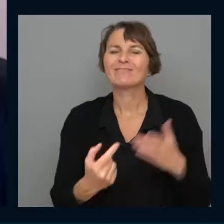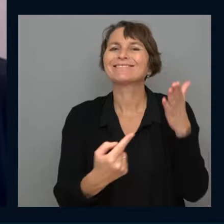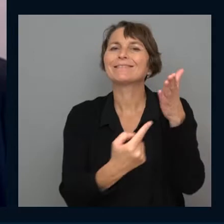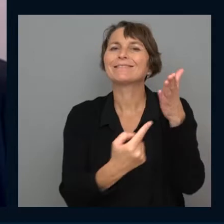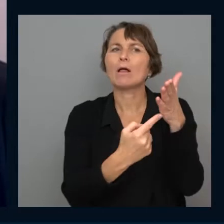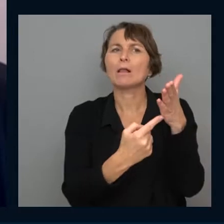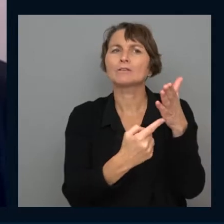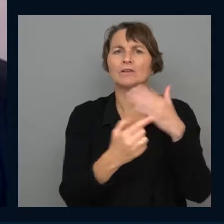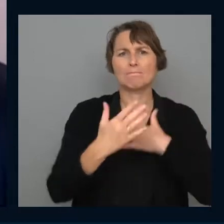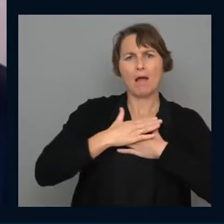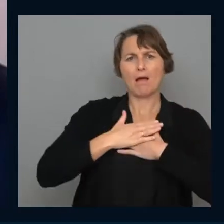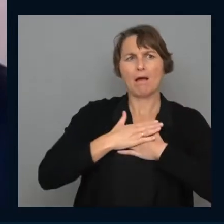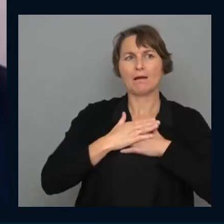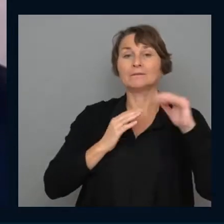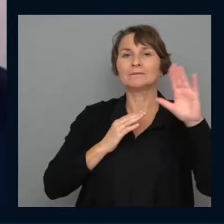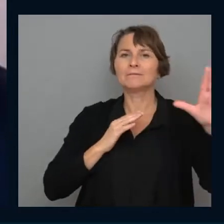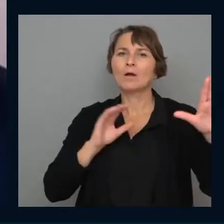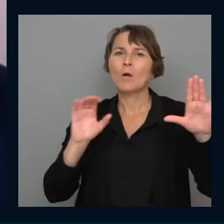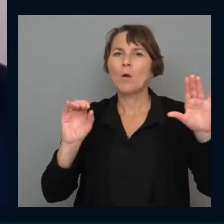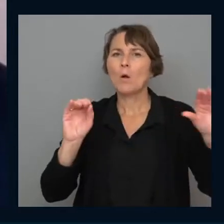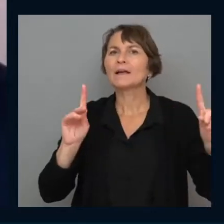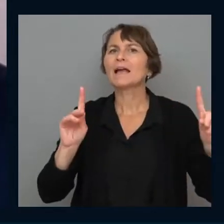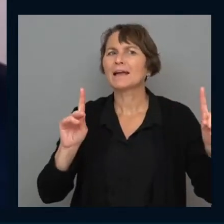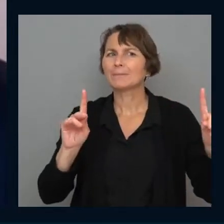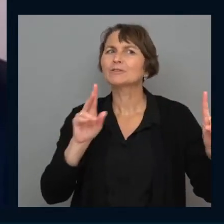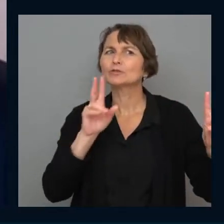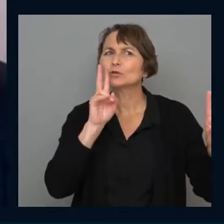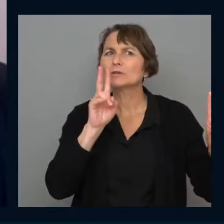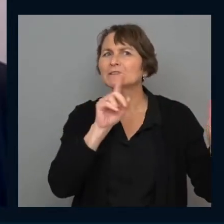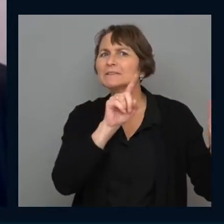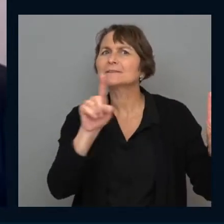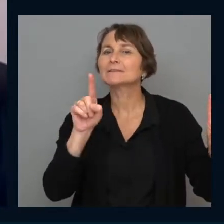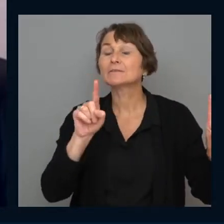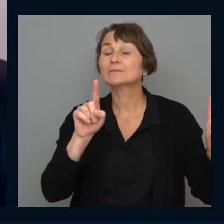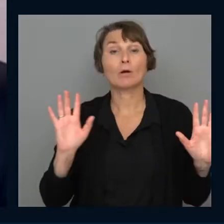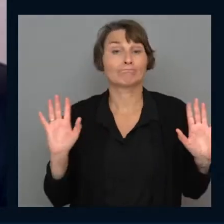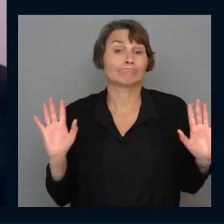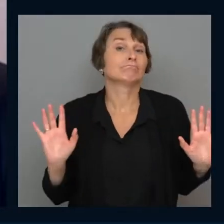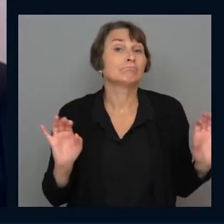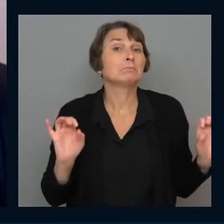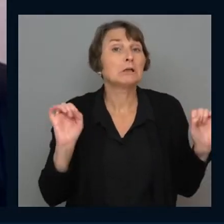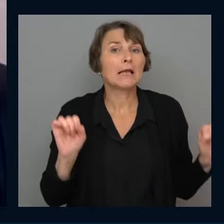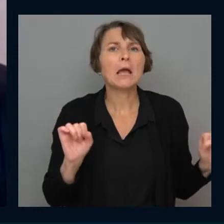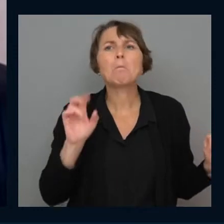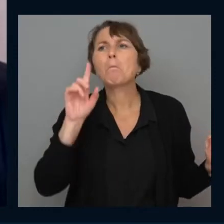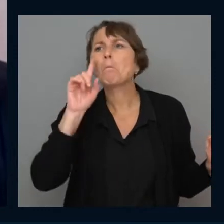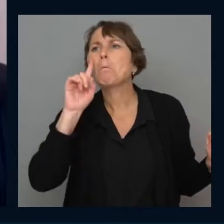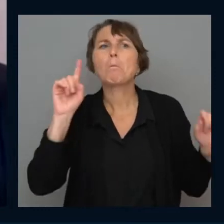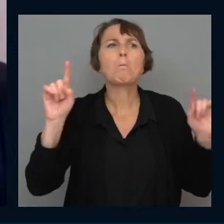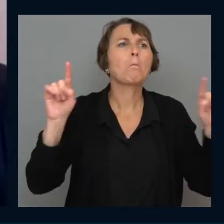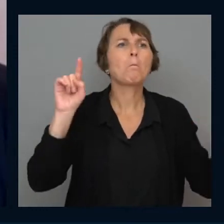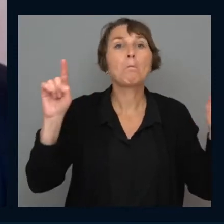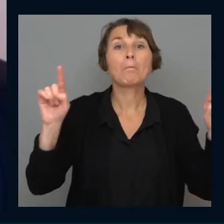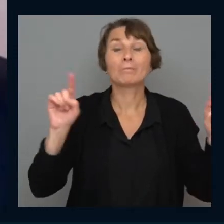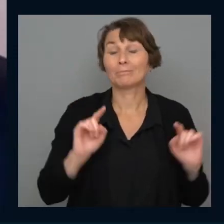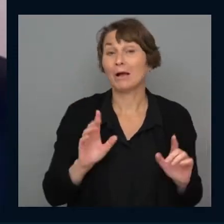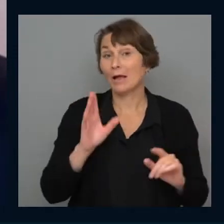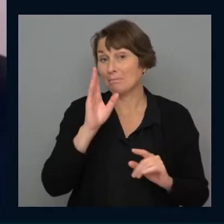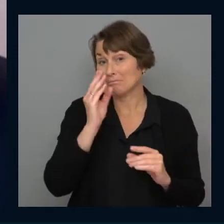it's always worth having a look at what's available in the marketplace for that and what it supports. So sometimes specific use cases are good to look up. I will be honest, off the top of my